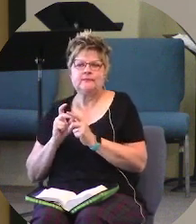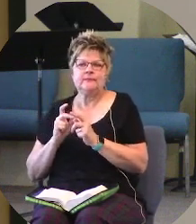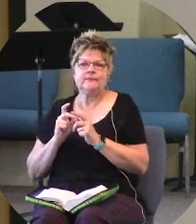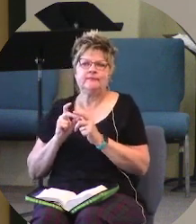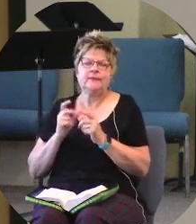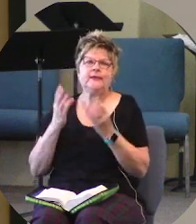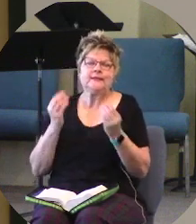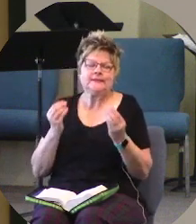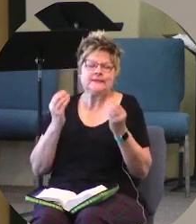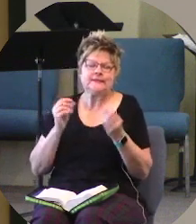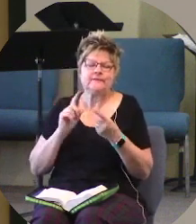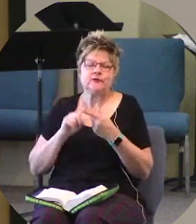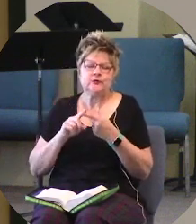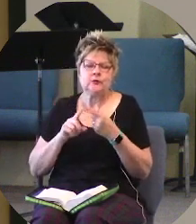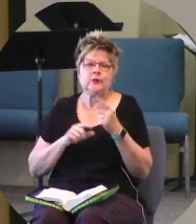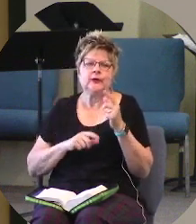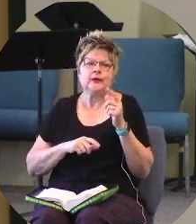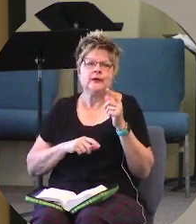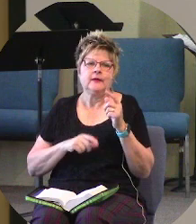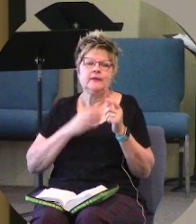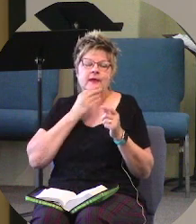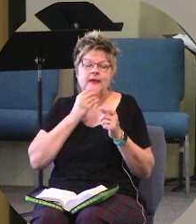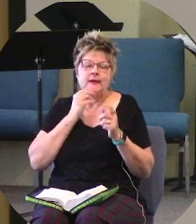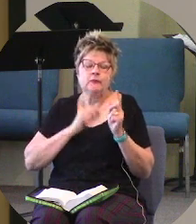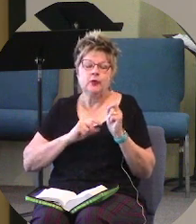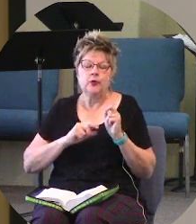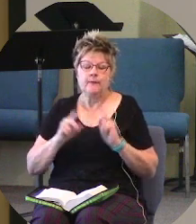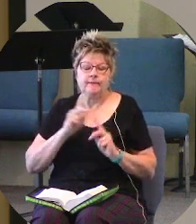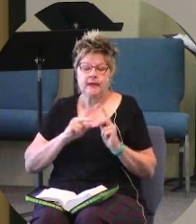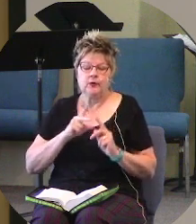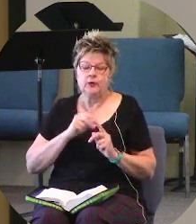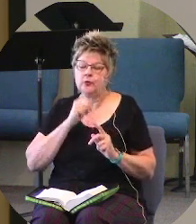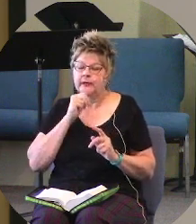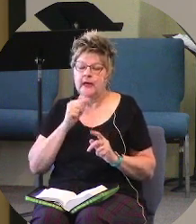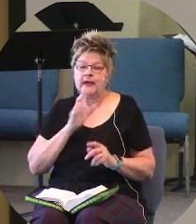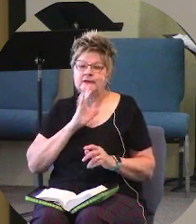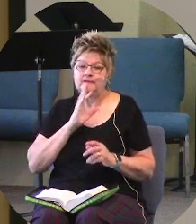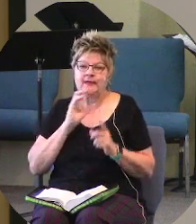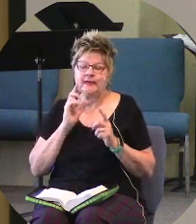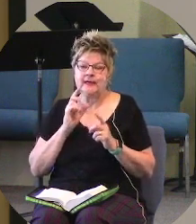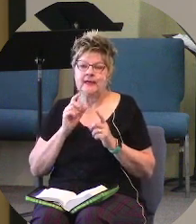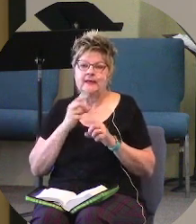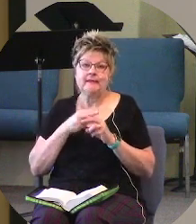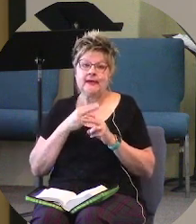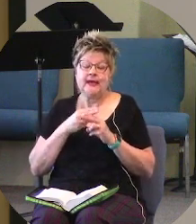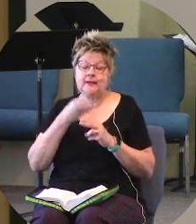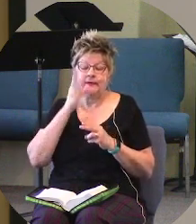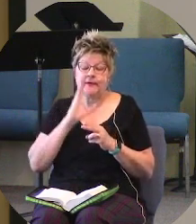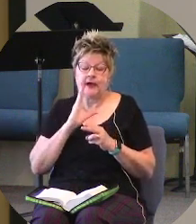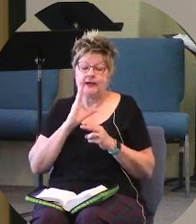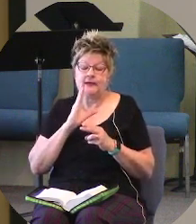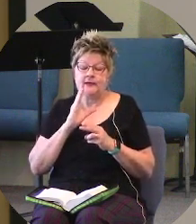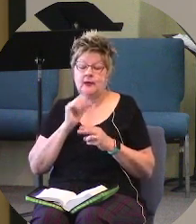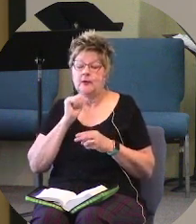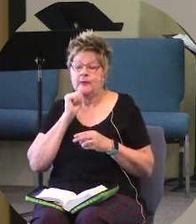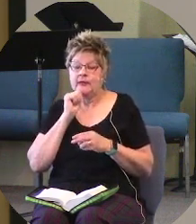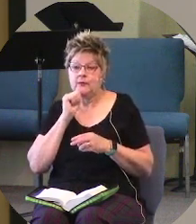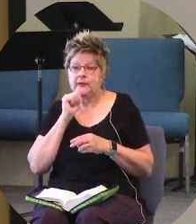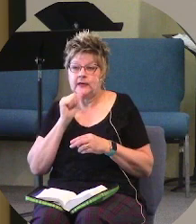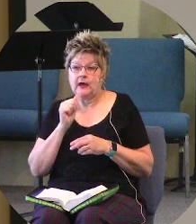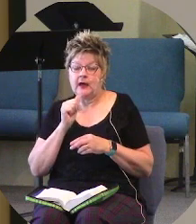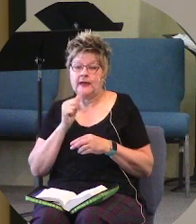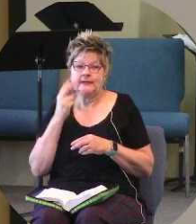not and would not speak the name of God. And so he says the kingdom of heaven. But you won't find the kingdom of heaven in any